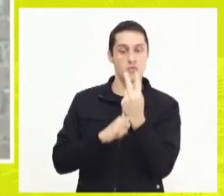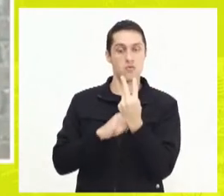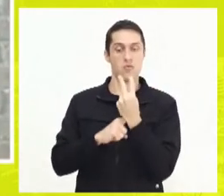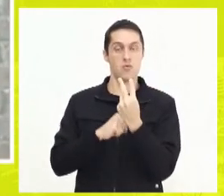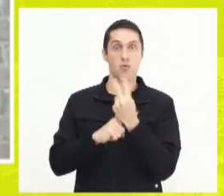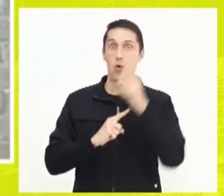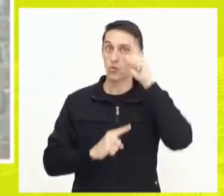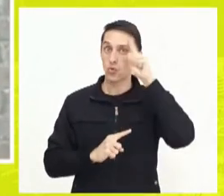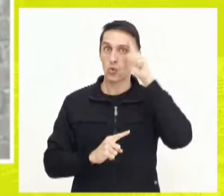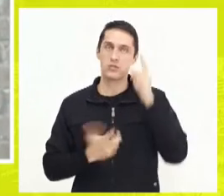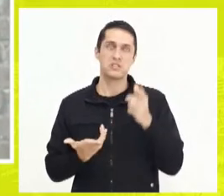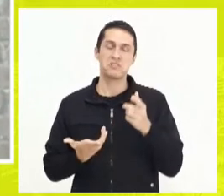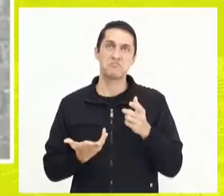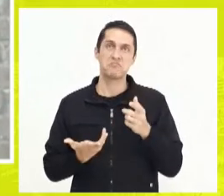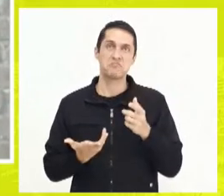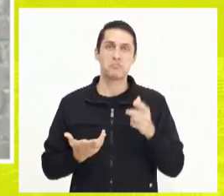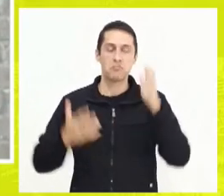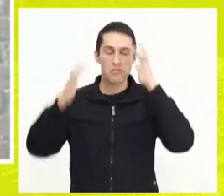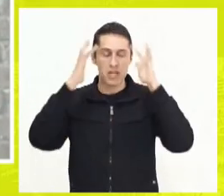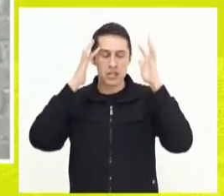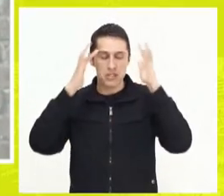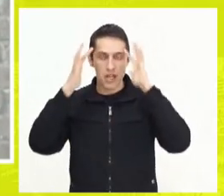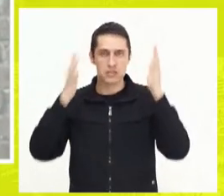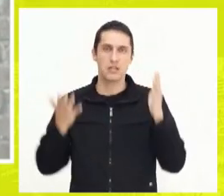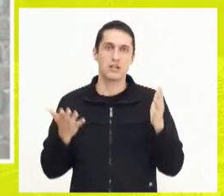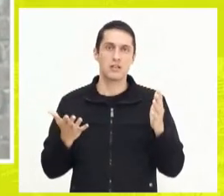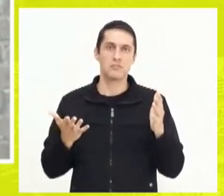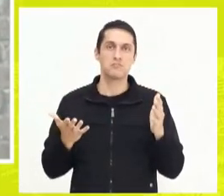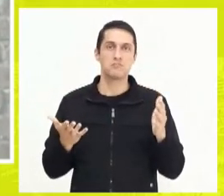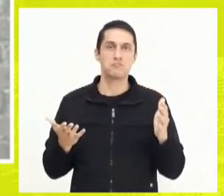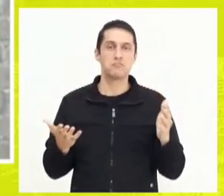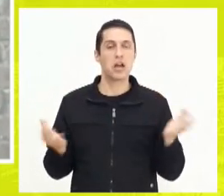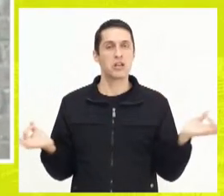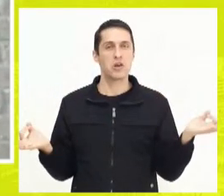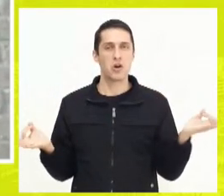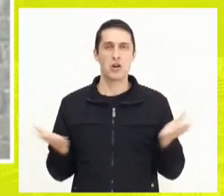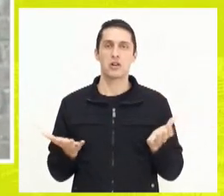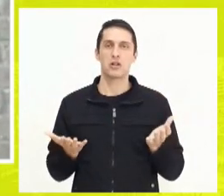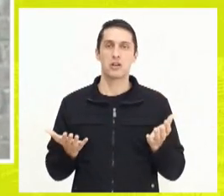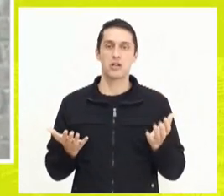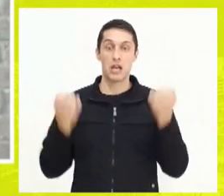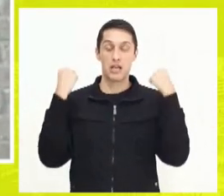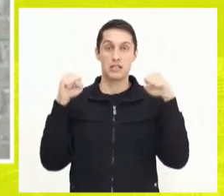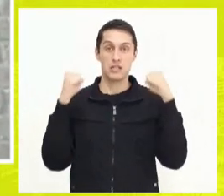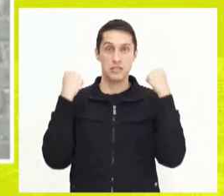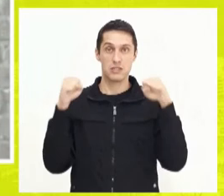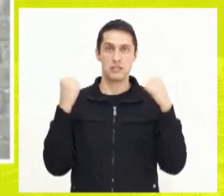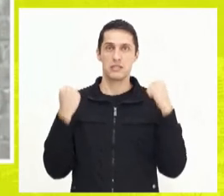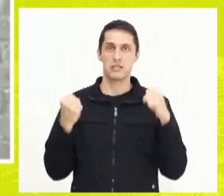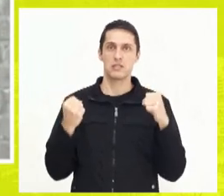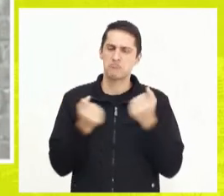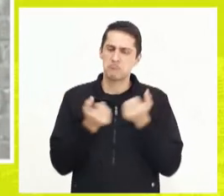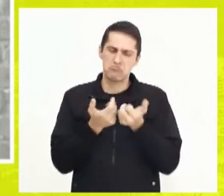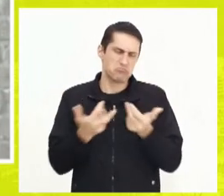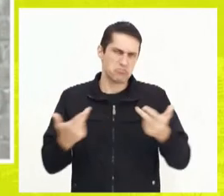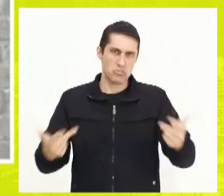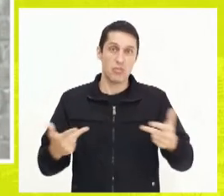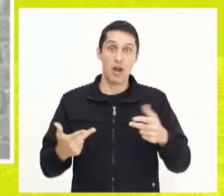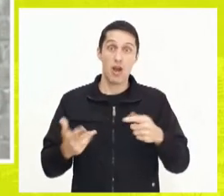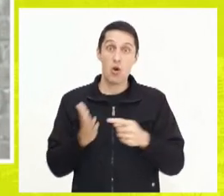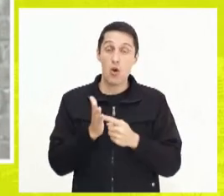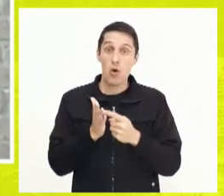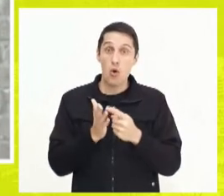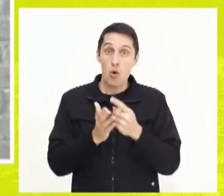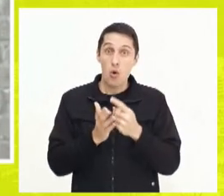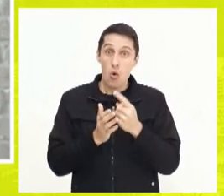practice meditation yoga an exercise that is good for you what practice